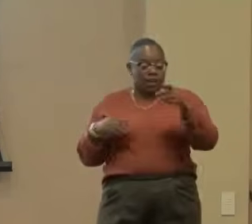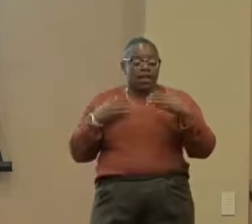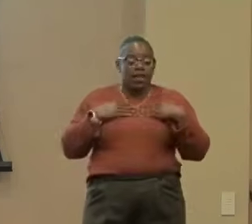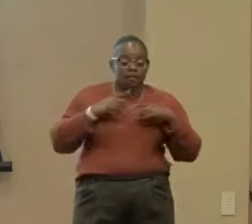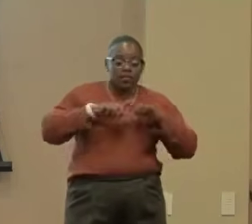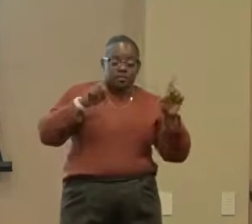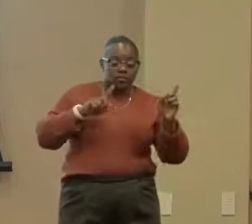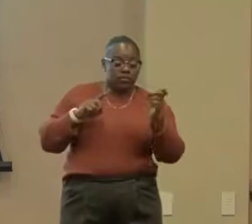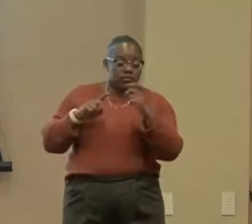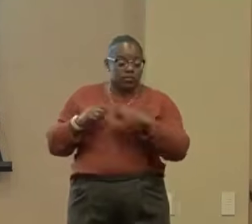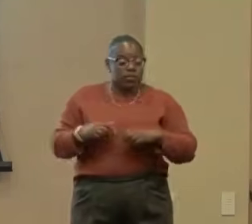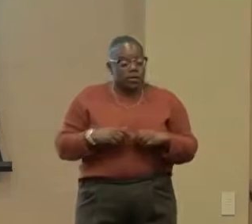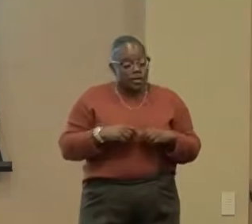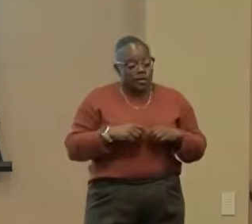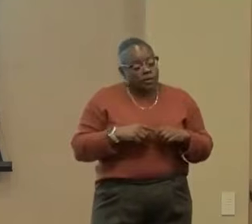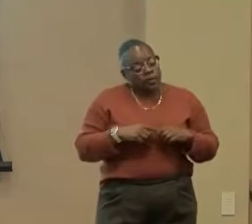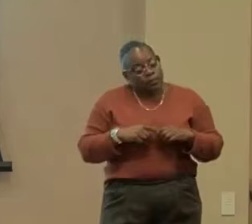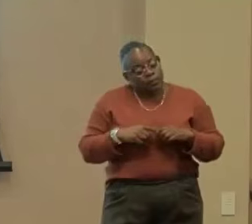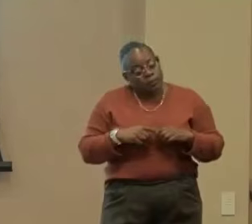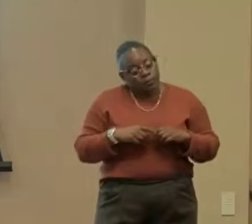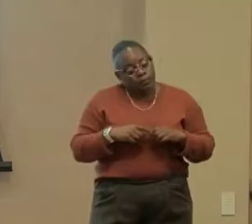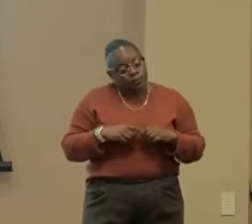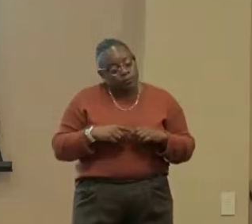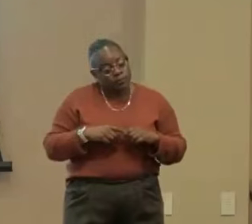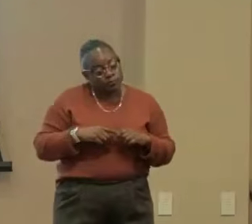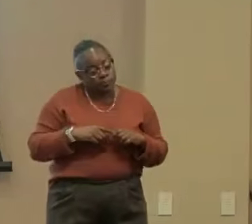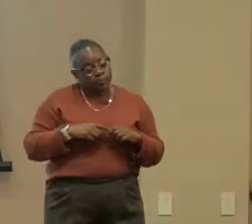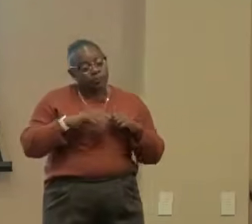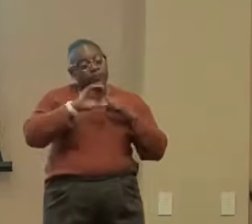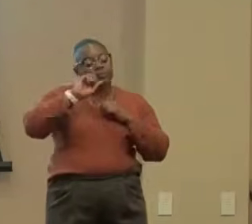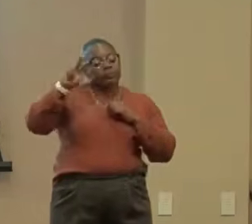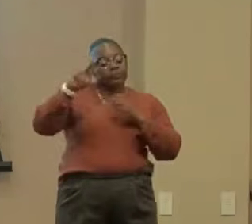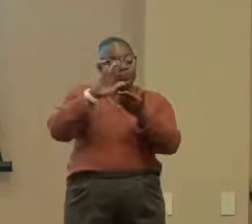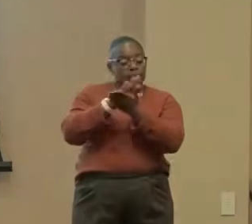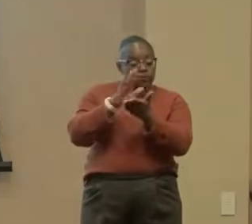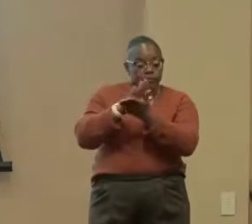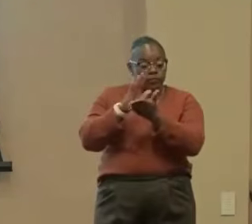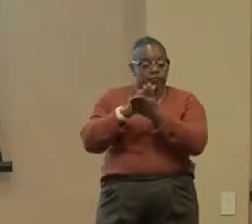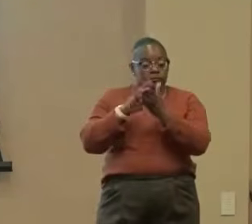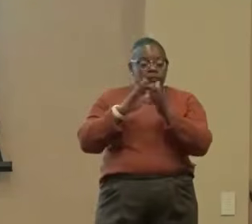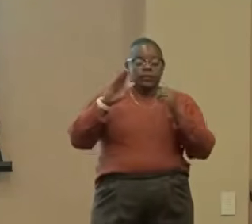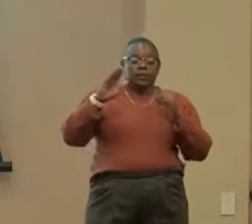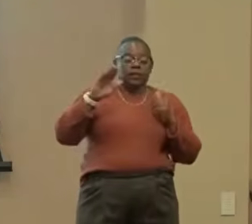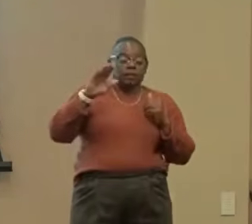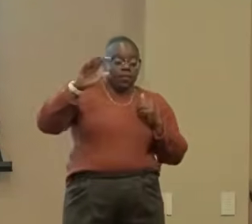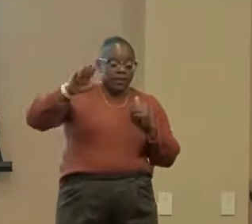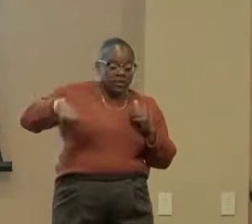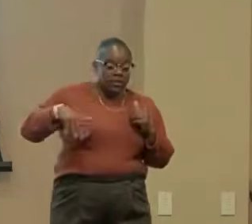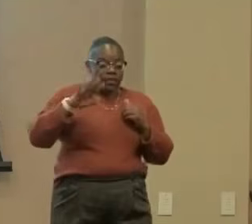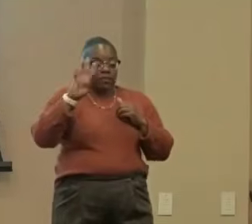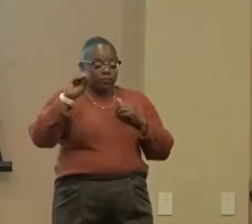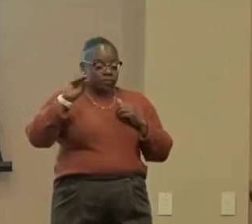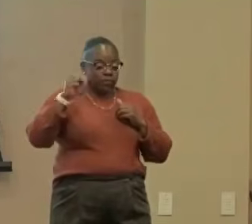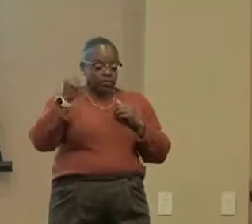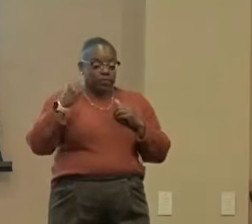question. When I finally made it, I went back to school in my late 40s and made it